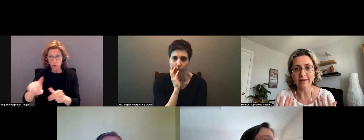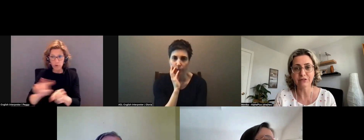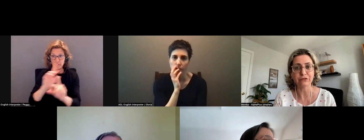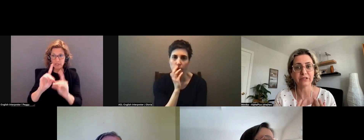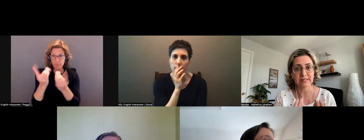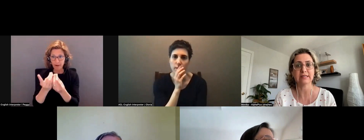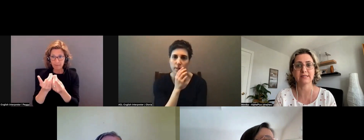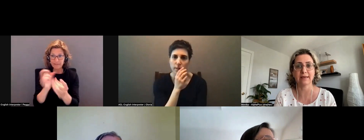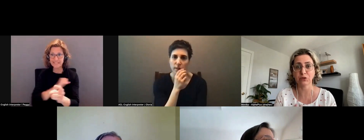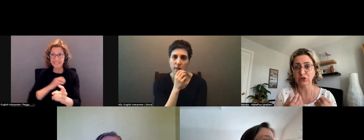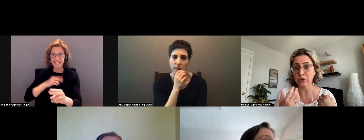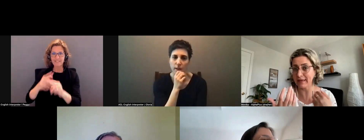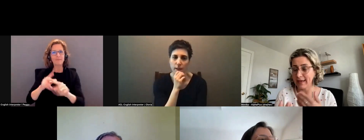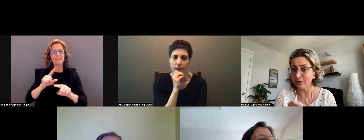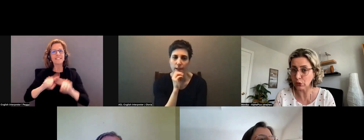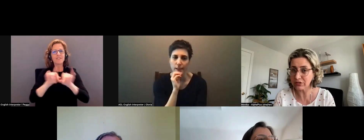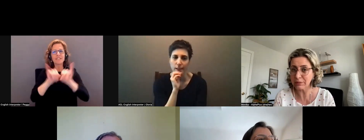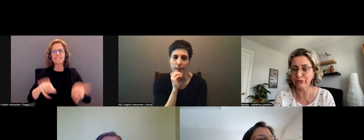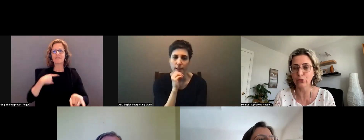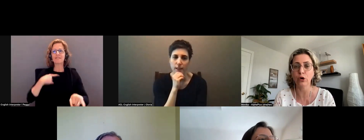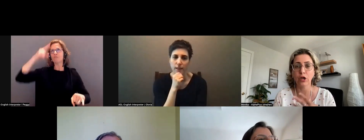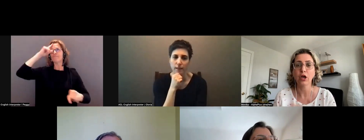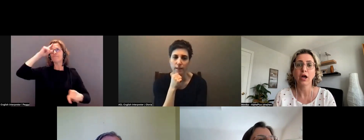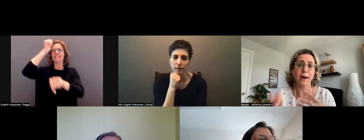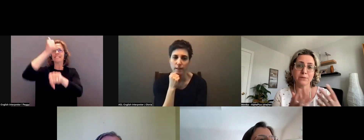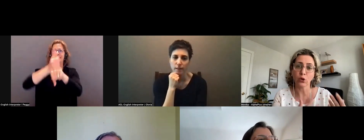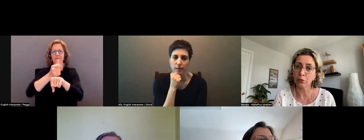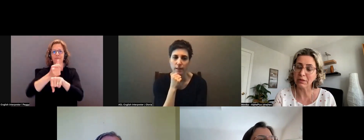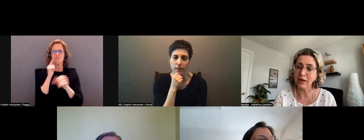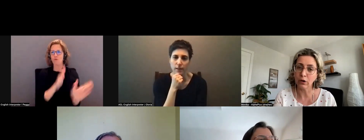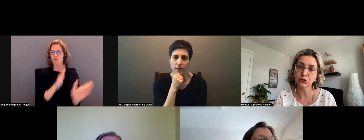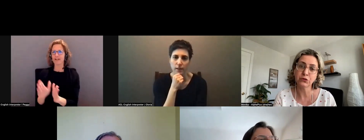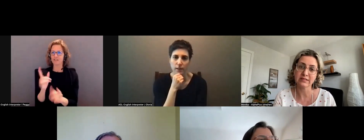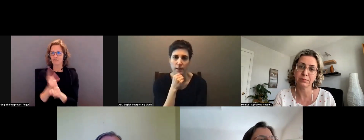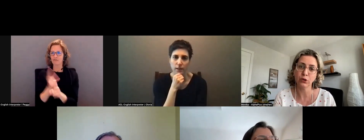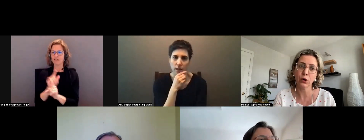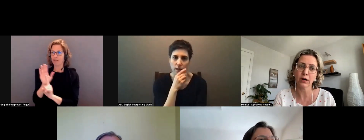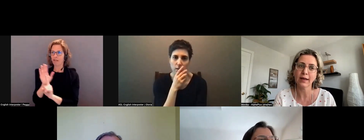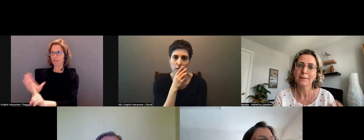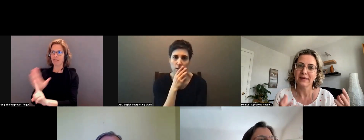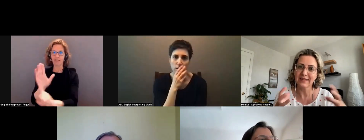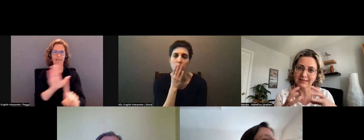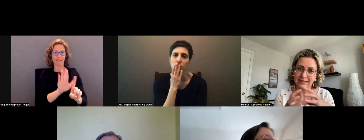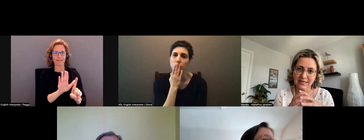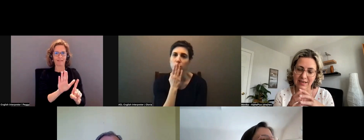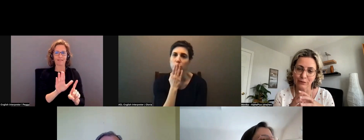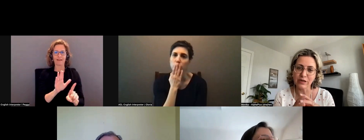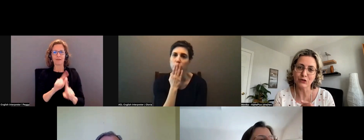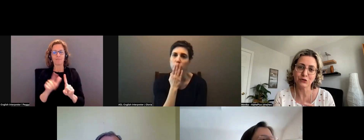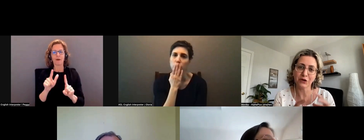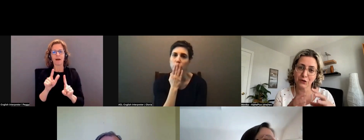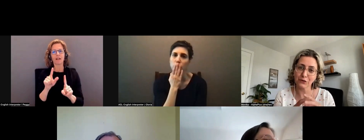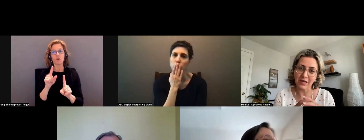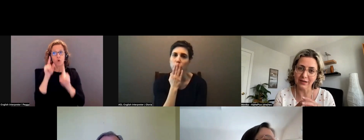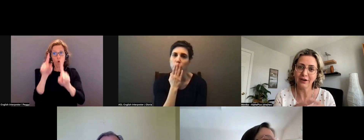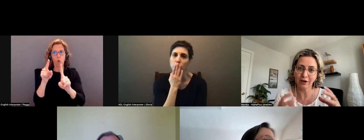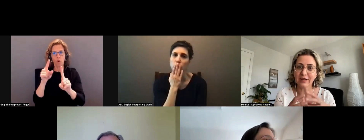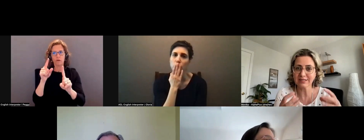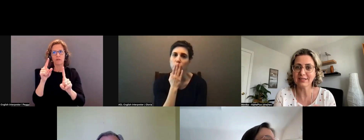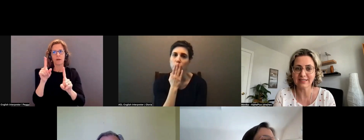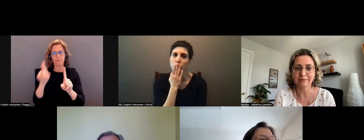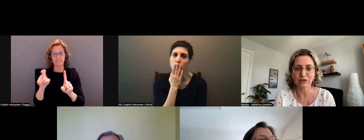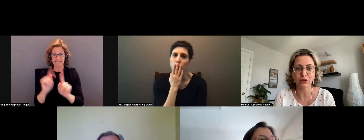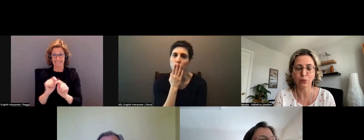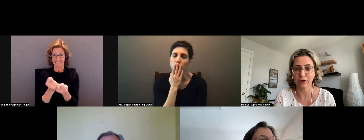all have different systems that we may have used before, or we may want to explore. But as a team, we need to agree on